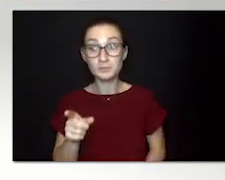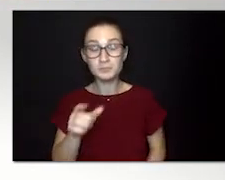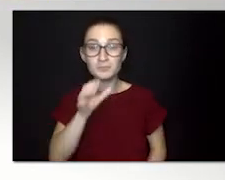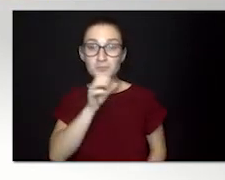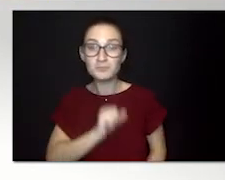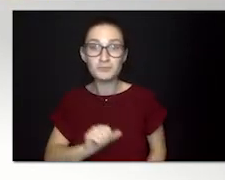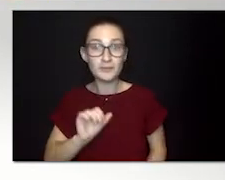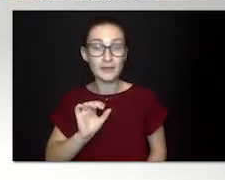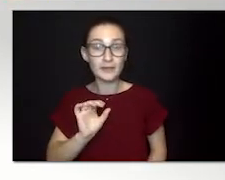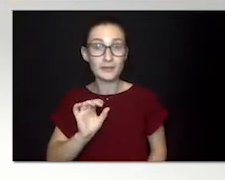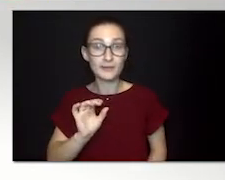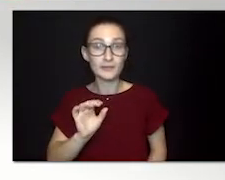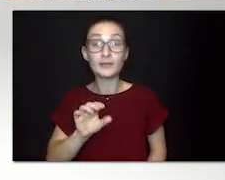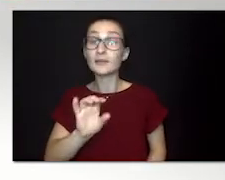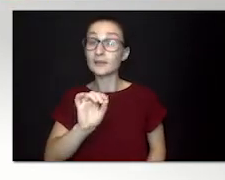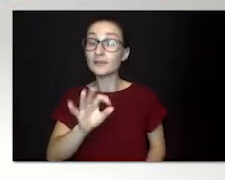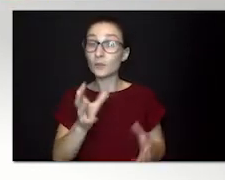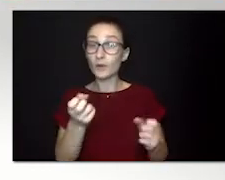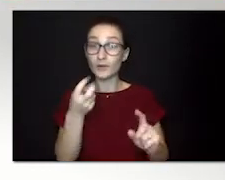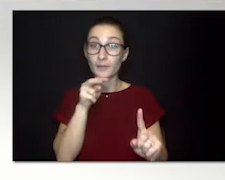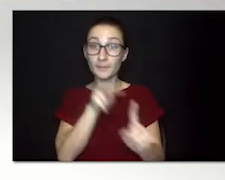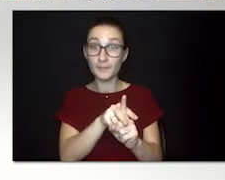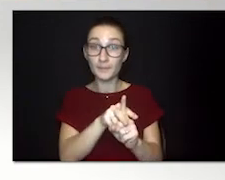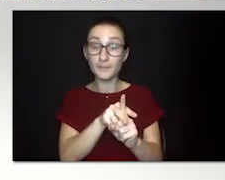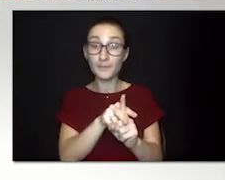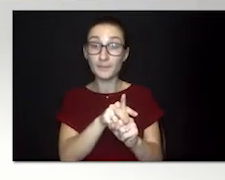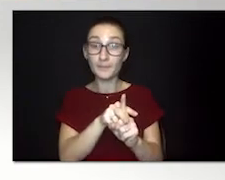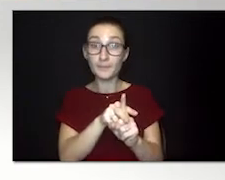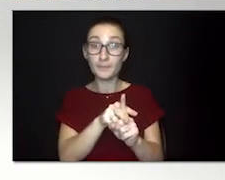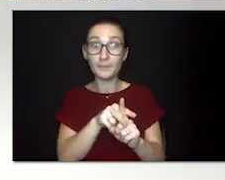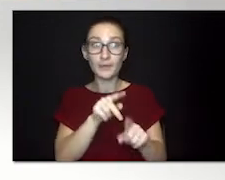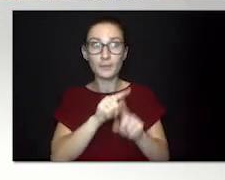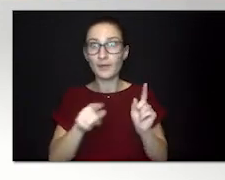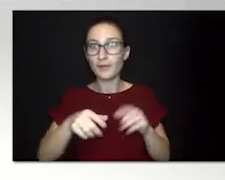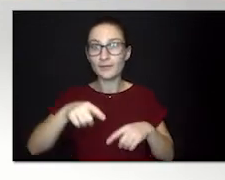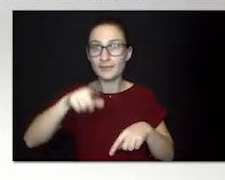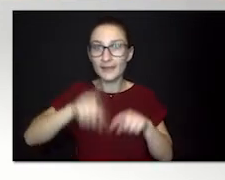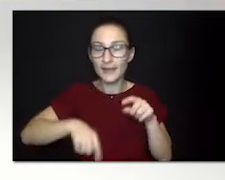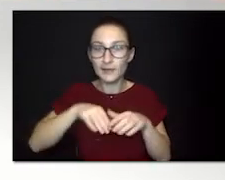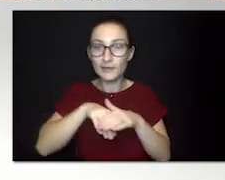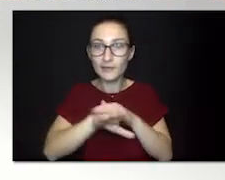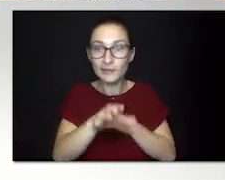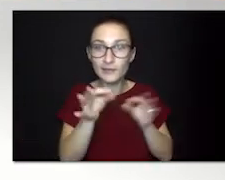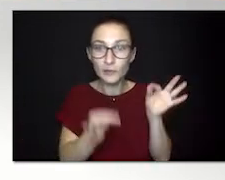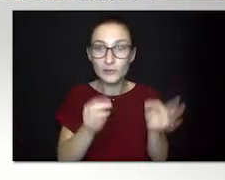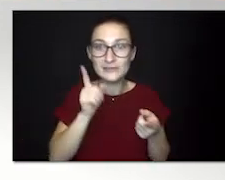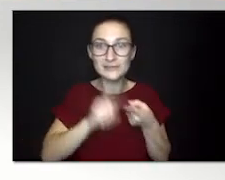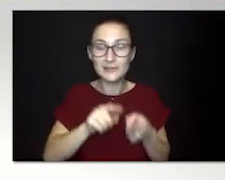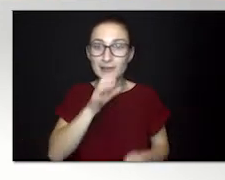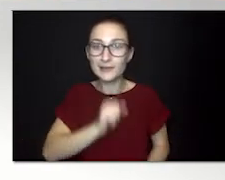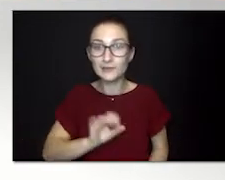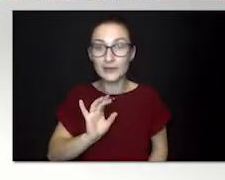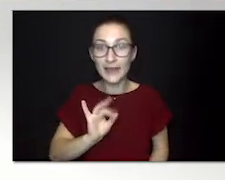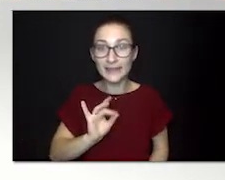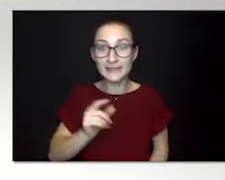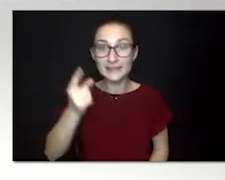18 and a half. So for that 6 months, he could make terrible mistakes and not